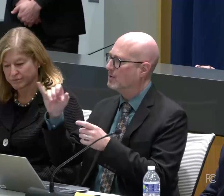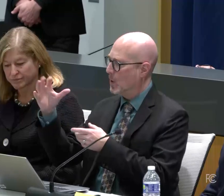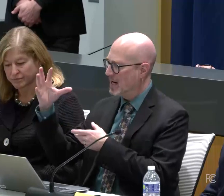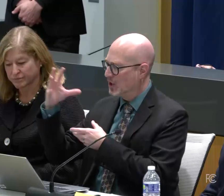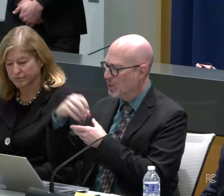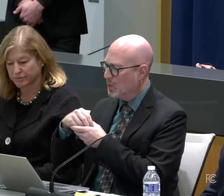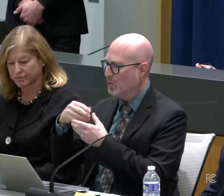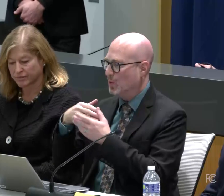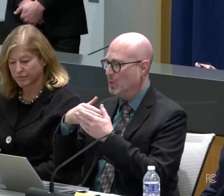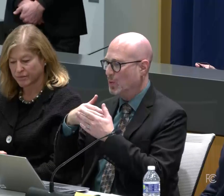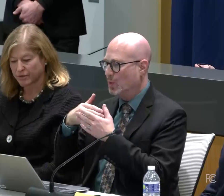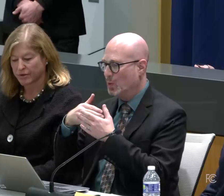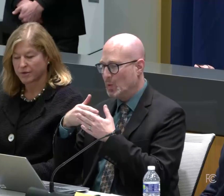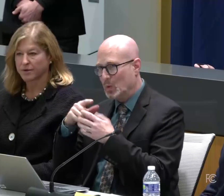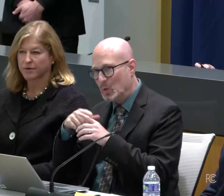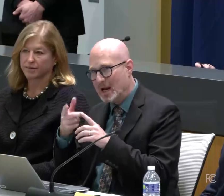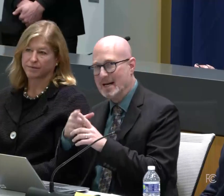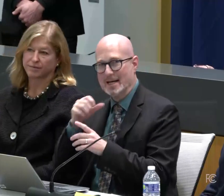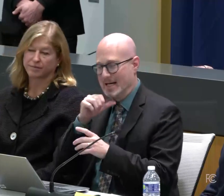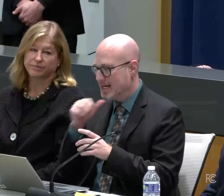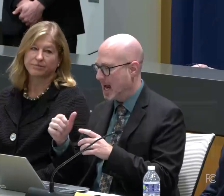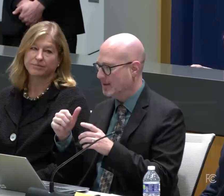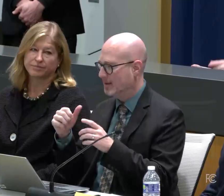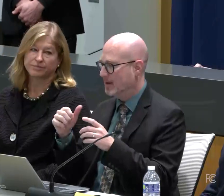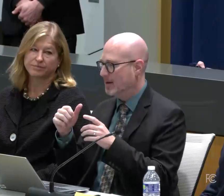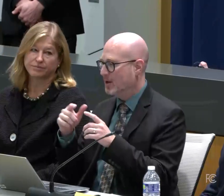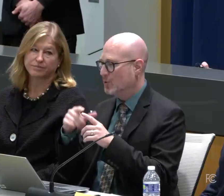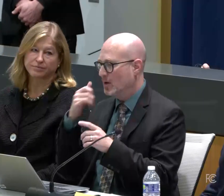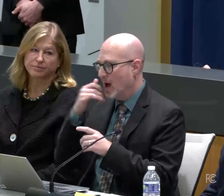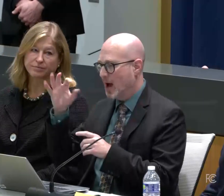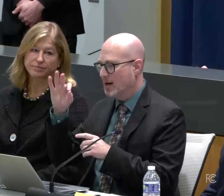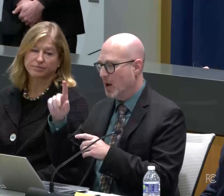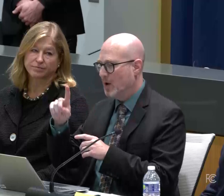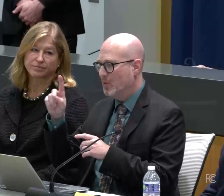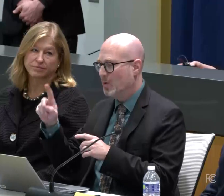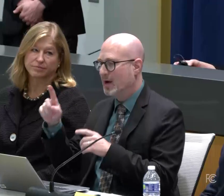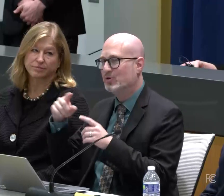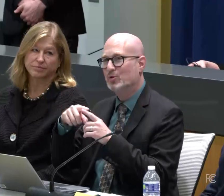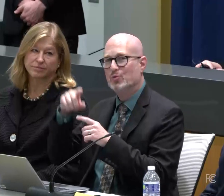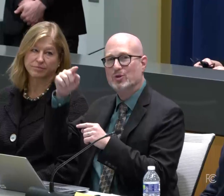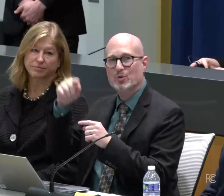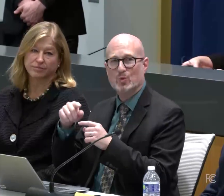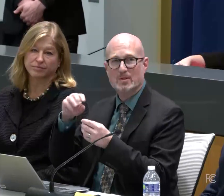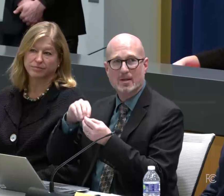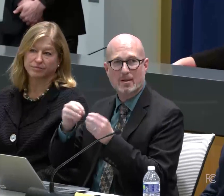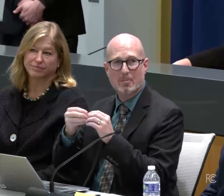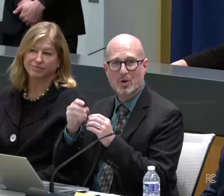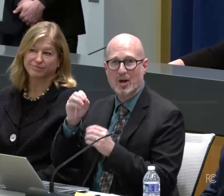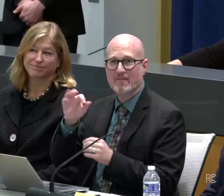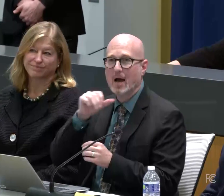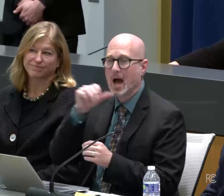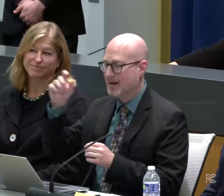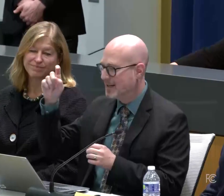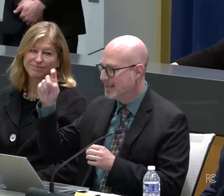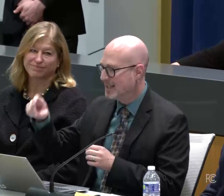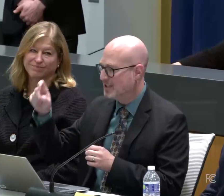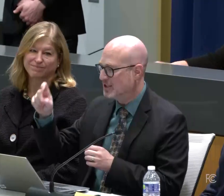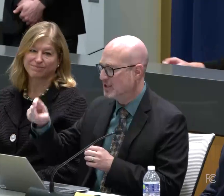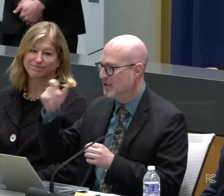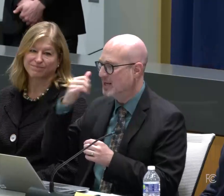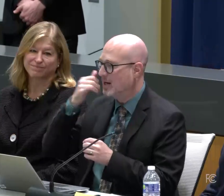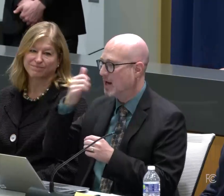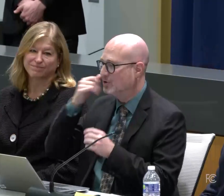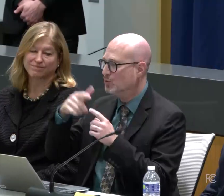education should also include when not to call 911 to reduce the number